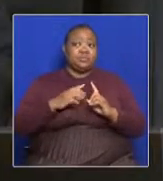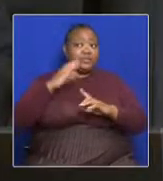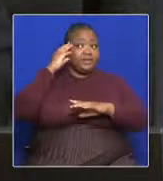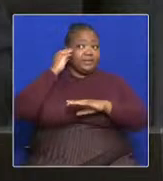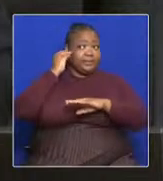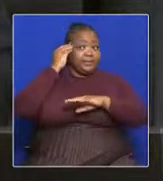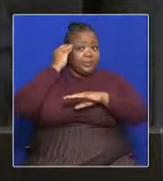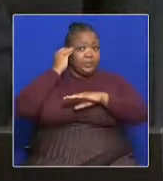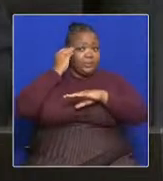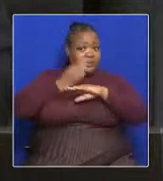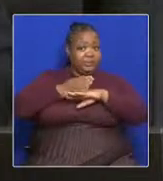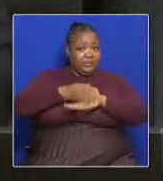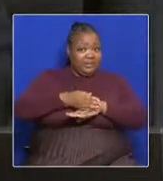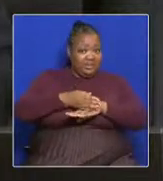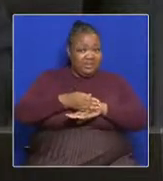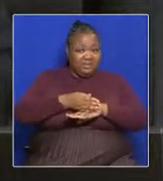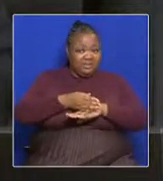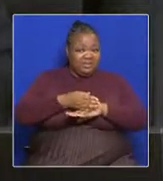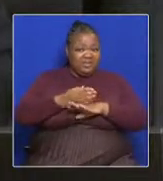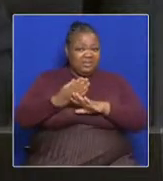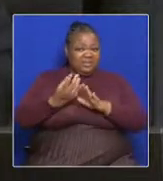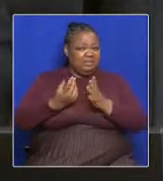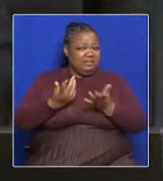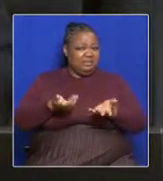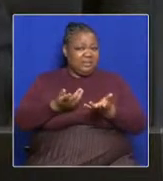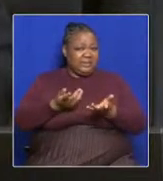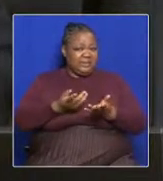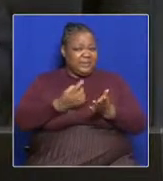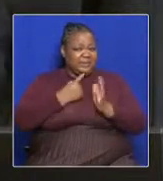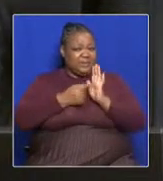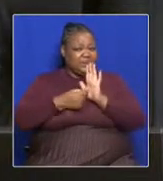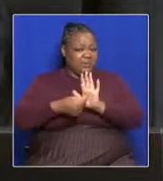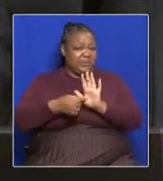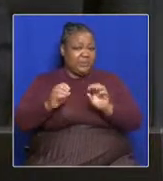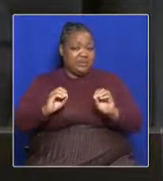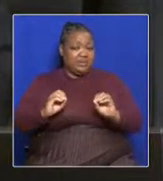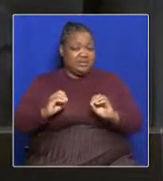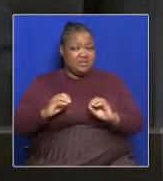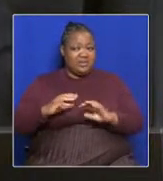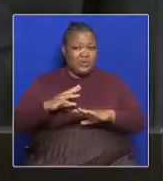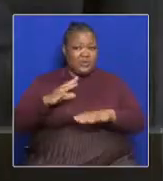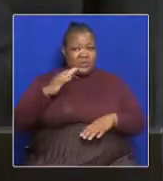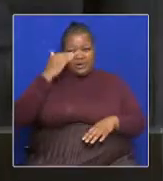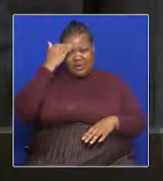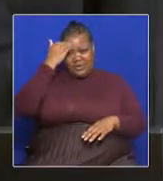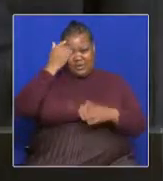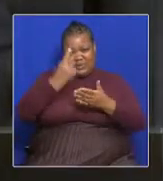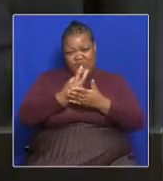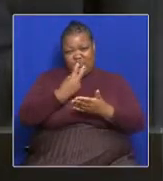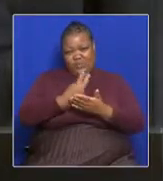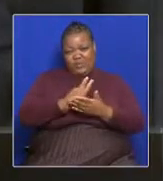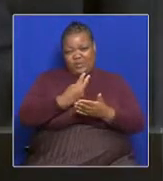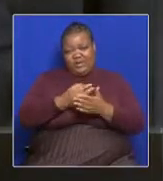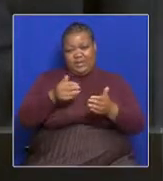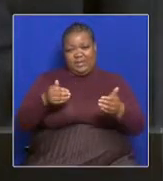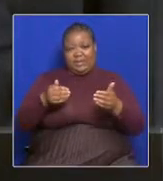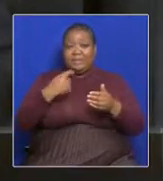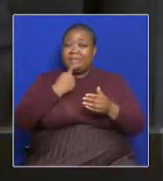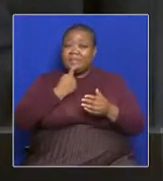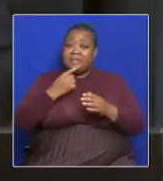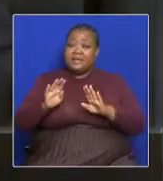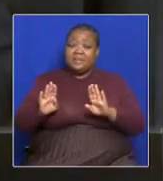officer who is used to dealing, he may well be, but this conduct to do with